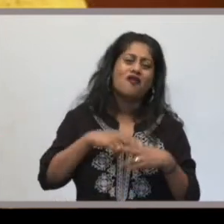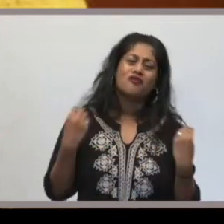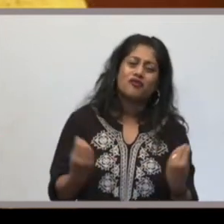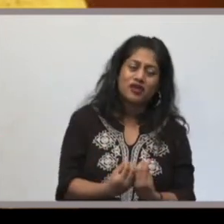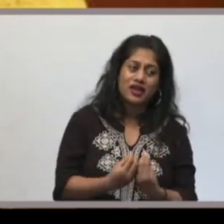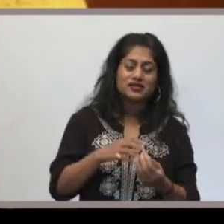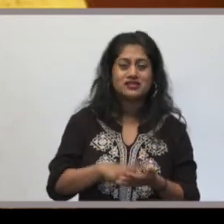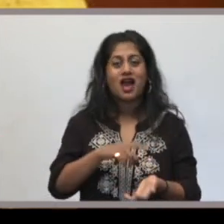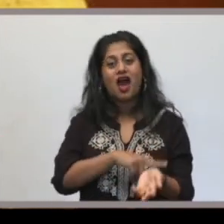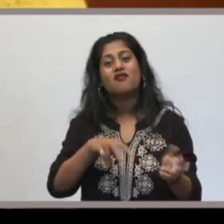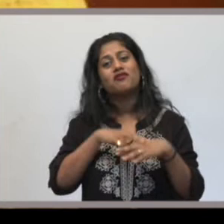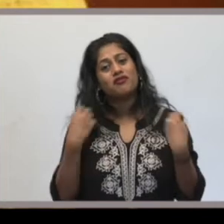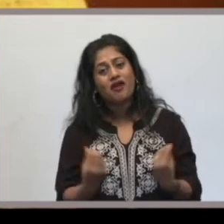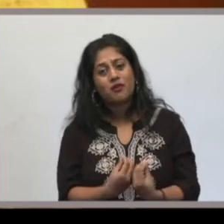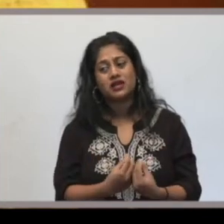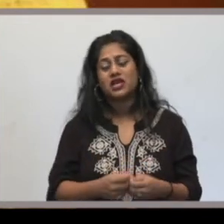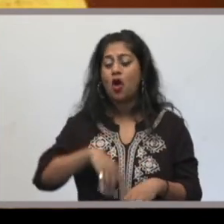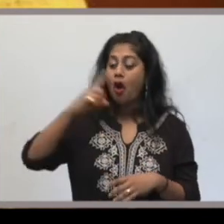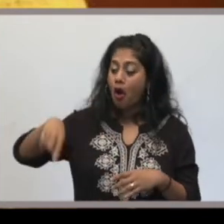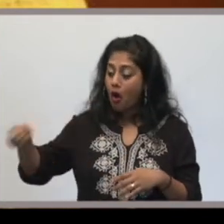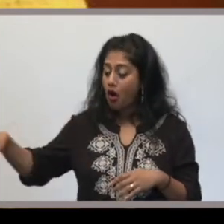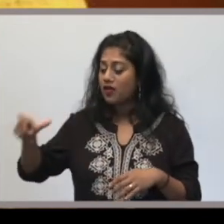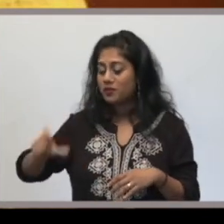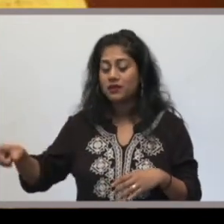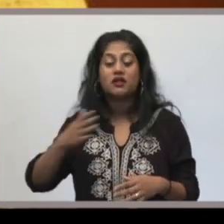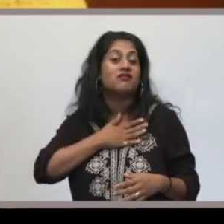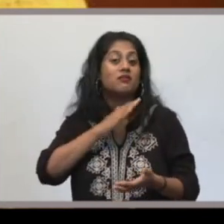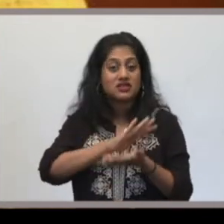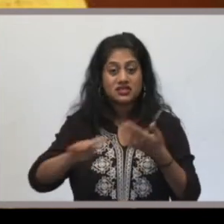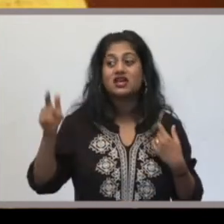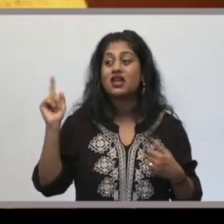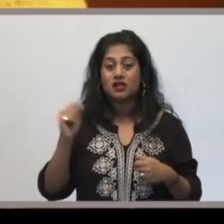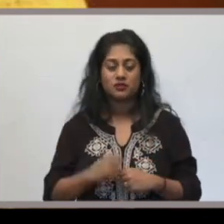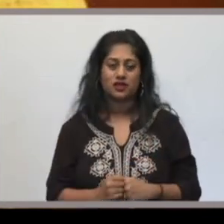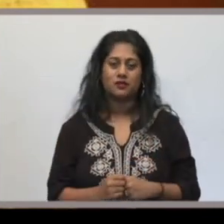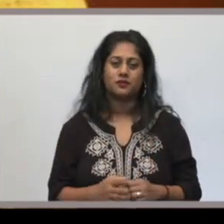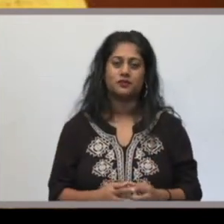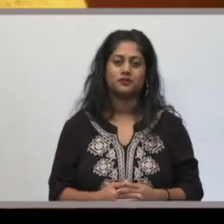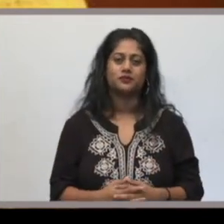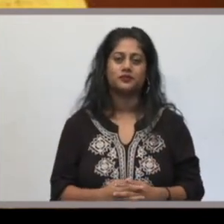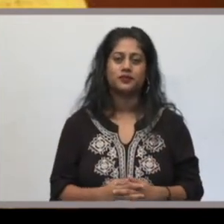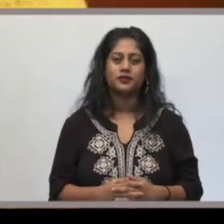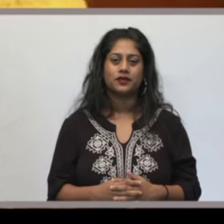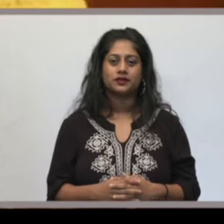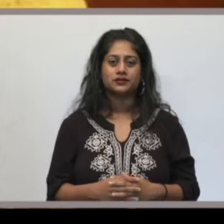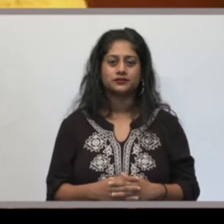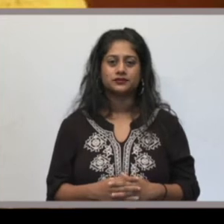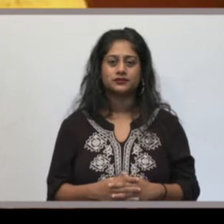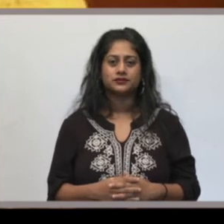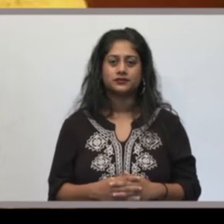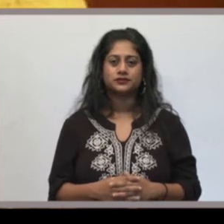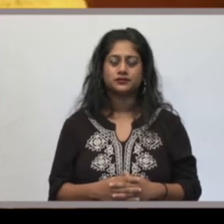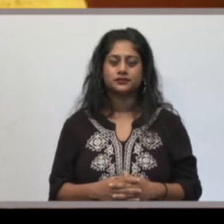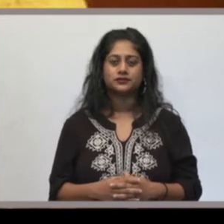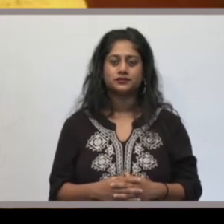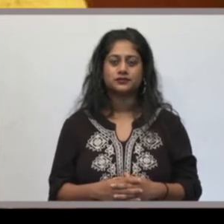wants to use the hurts you've had in your life to encourage others. Whether you learned anything or not, just the